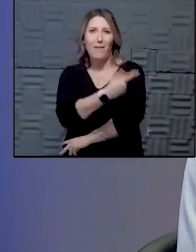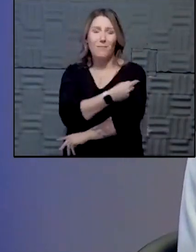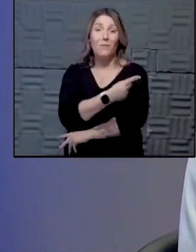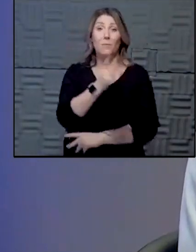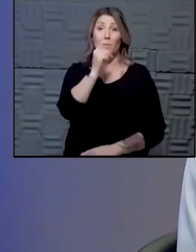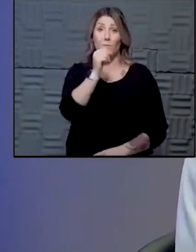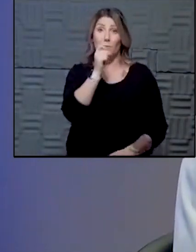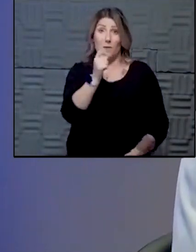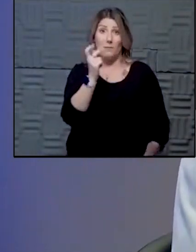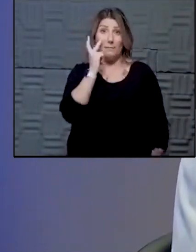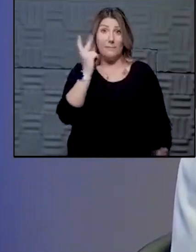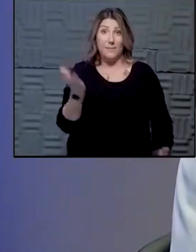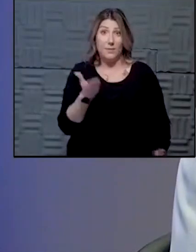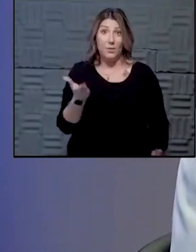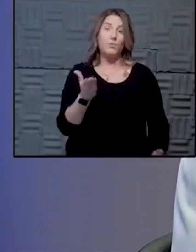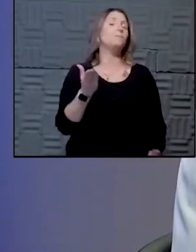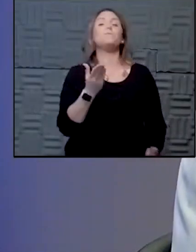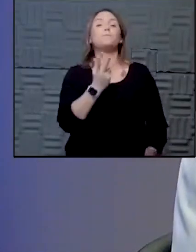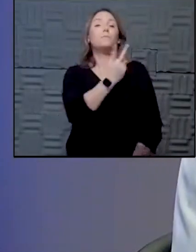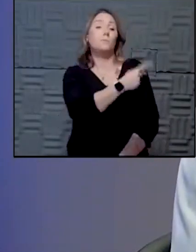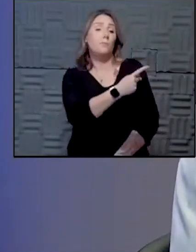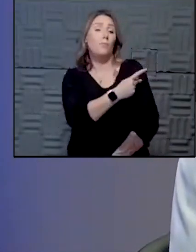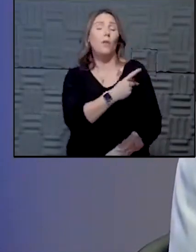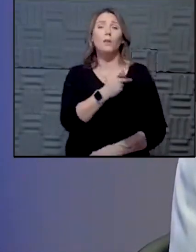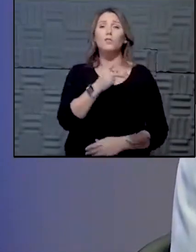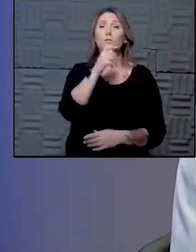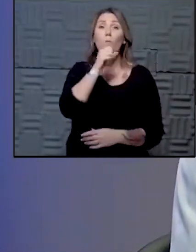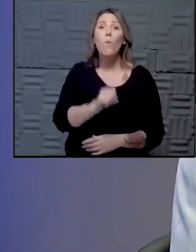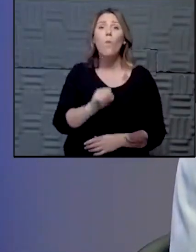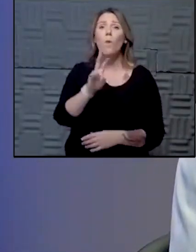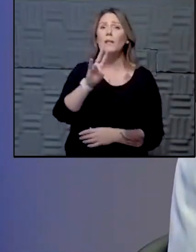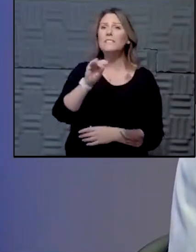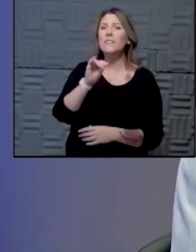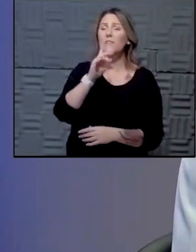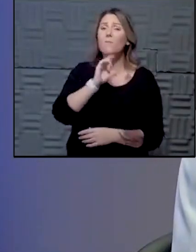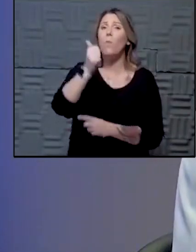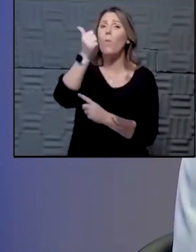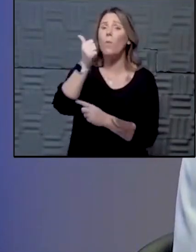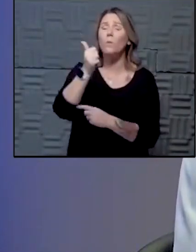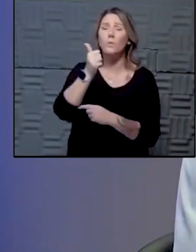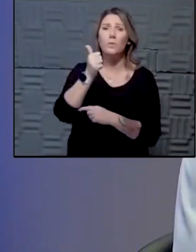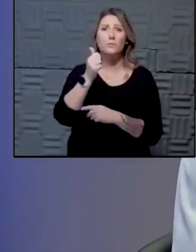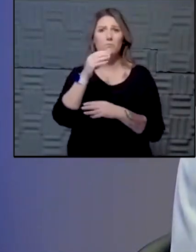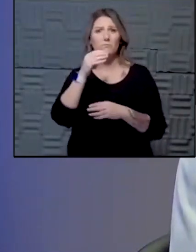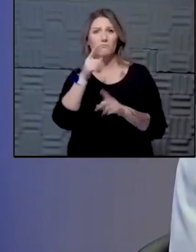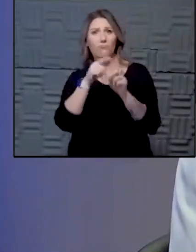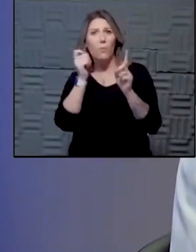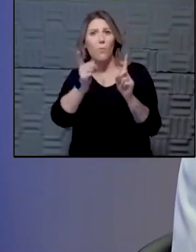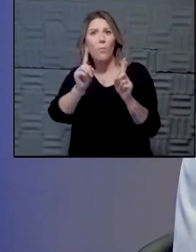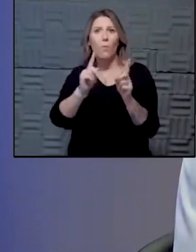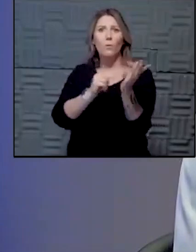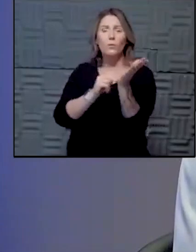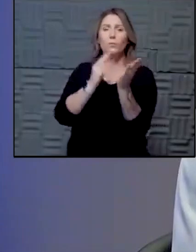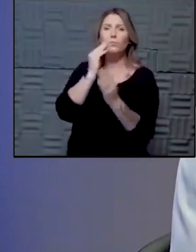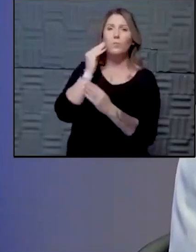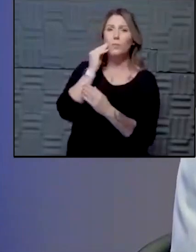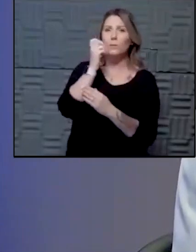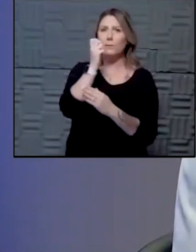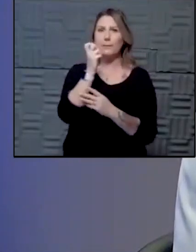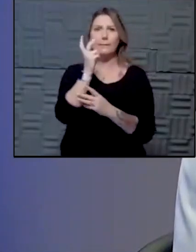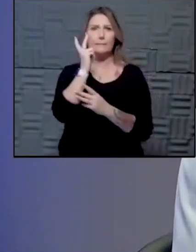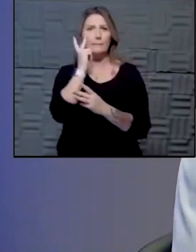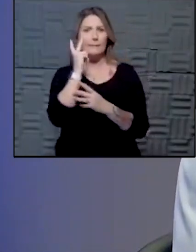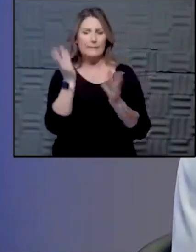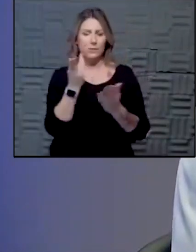the hospital? It's those patients that are 70 plus years old, 80 plus years old in the nursing homes. We're not seeing those in the hospital. We're not